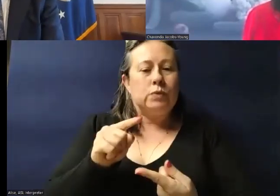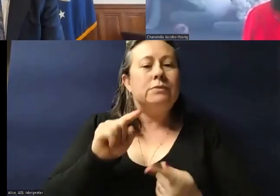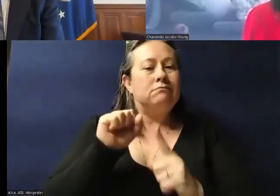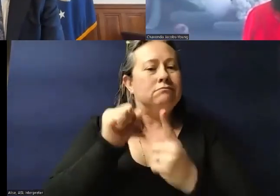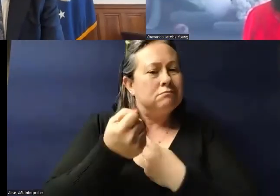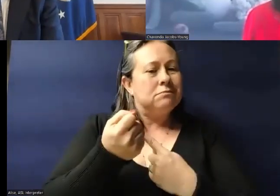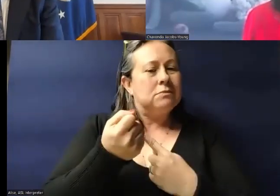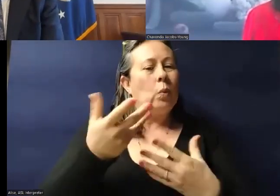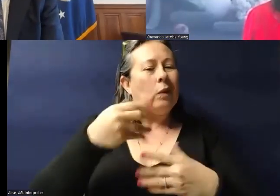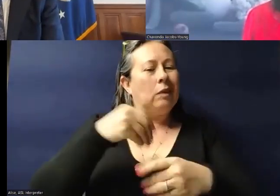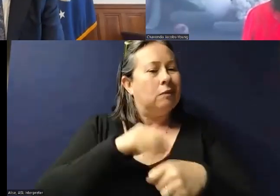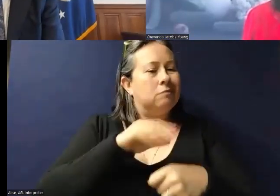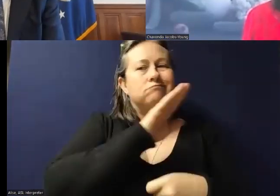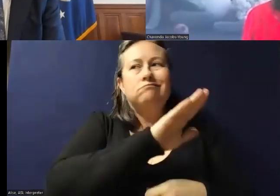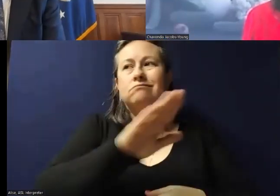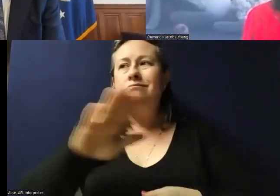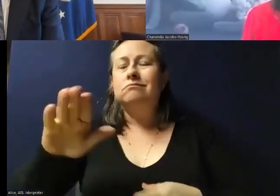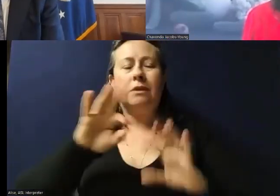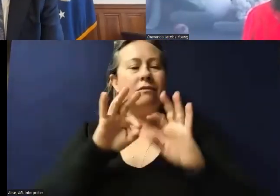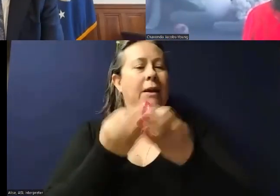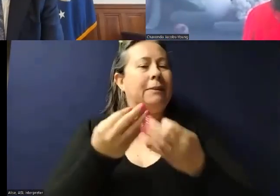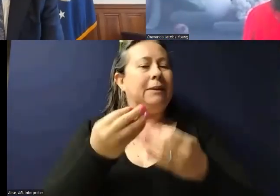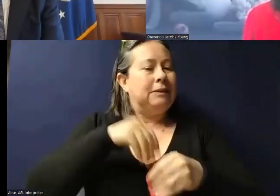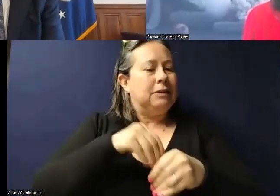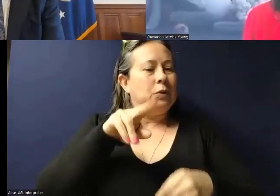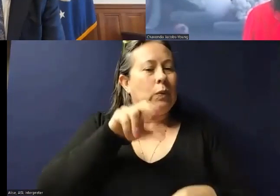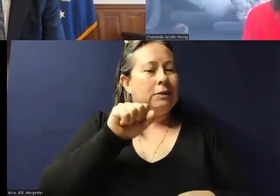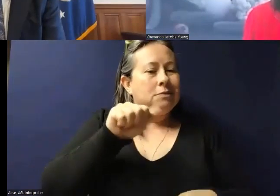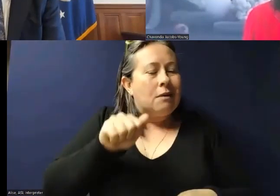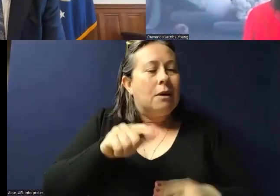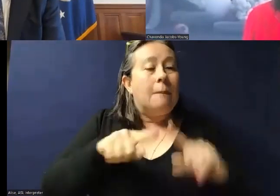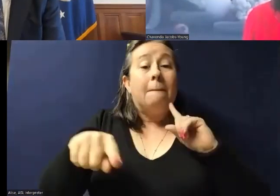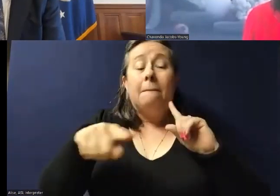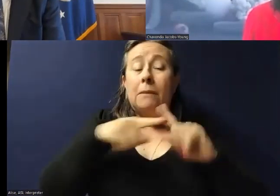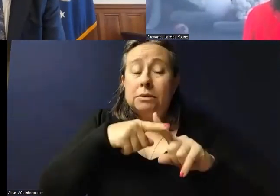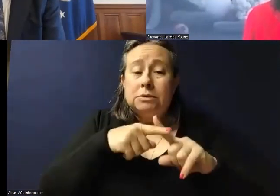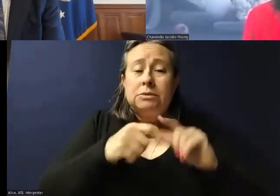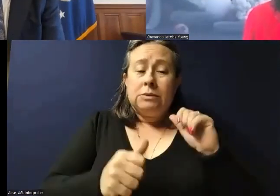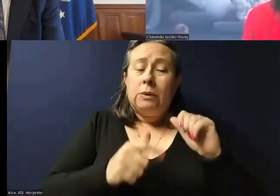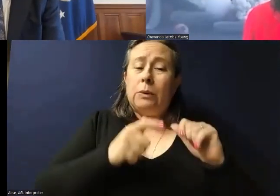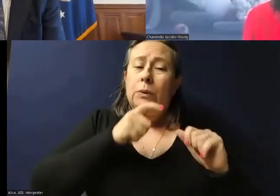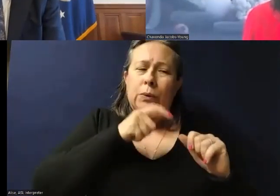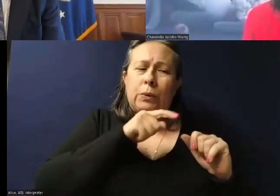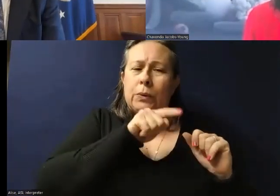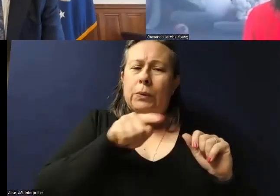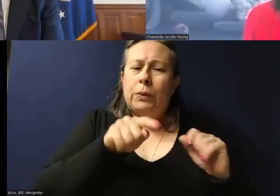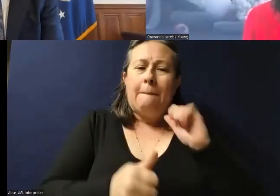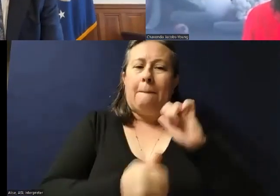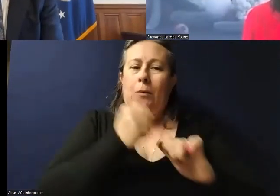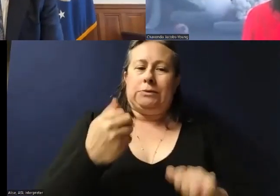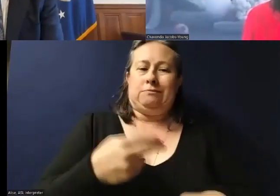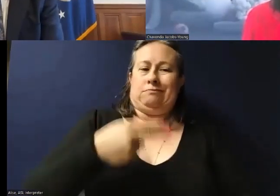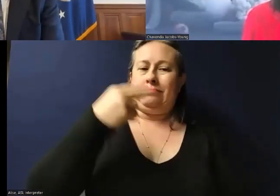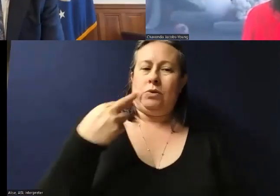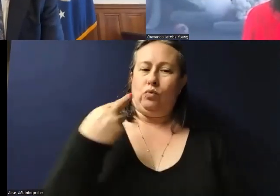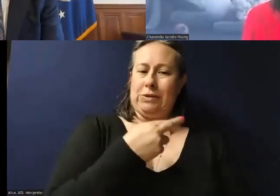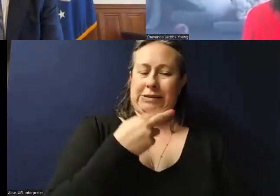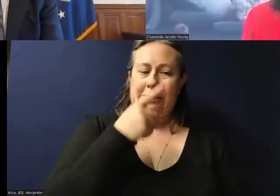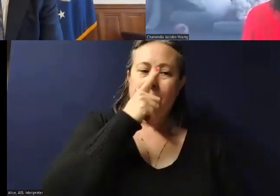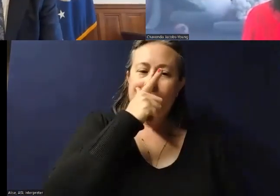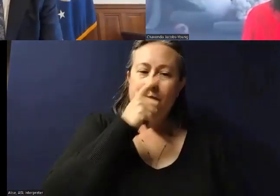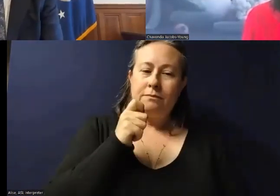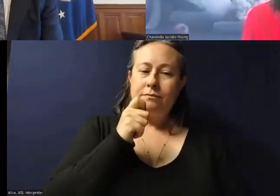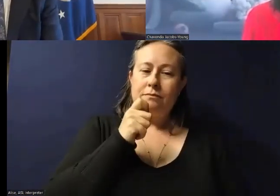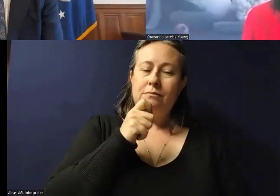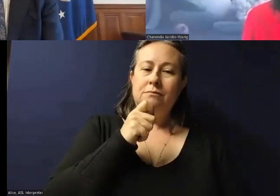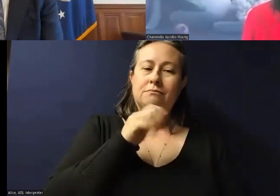families across America, and especially in those who are most potentially at risk because